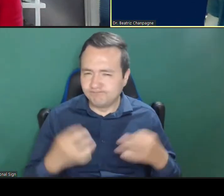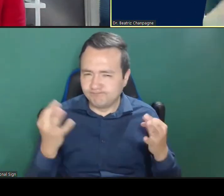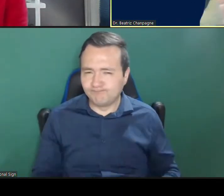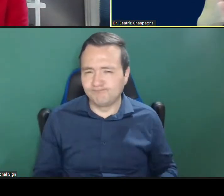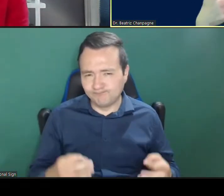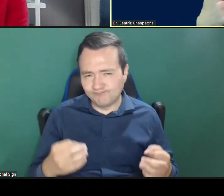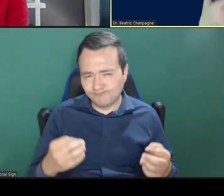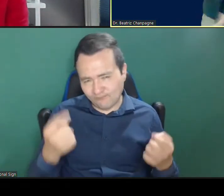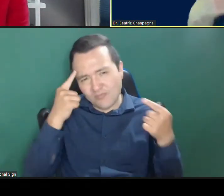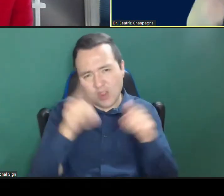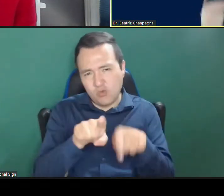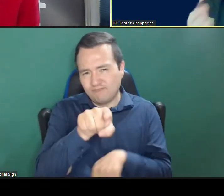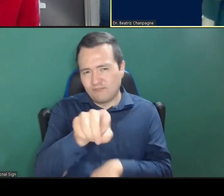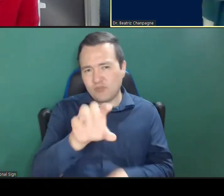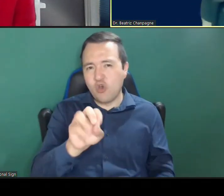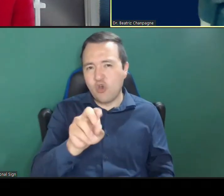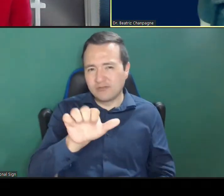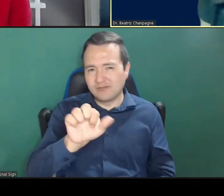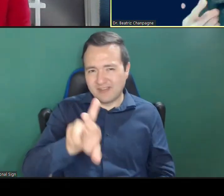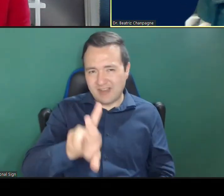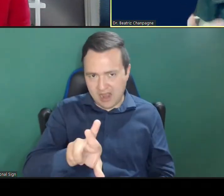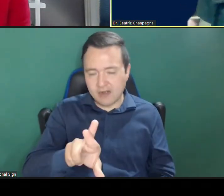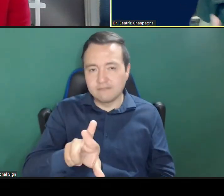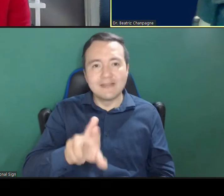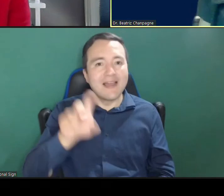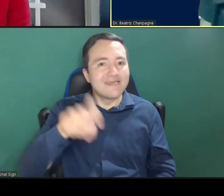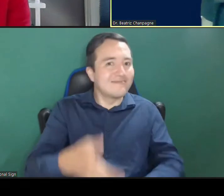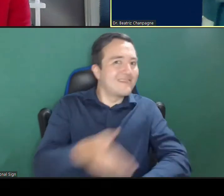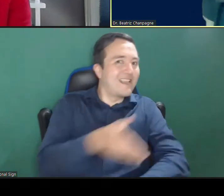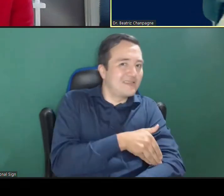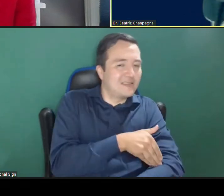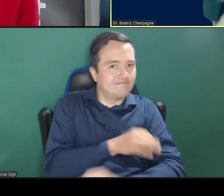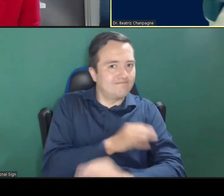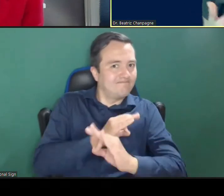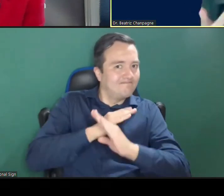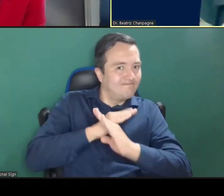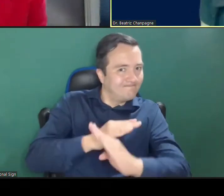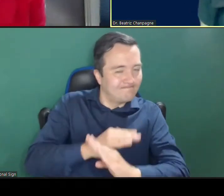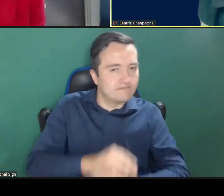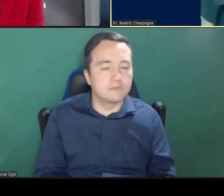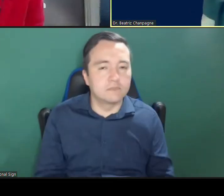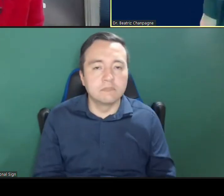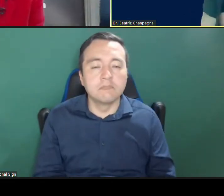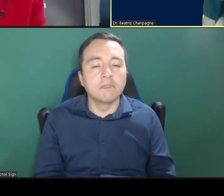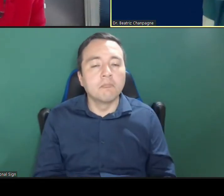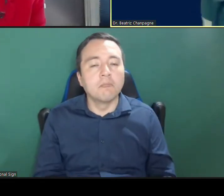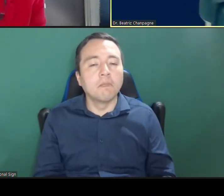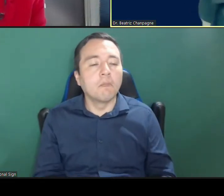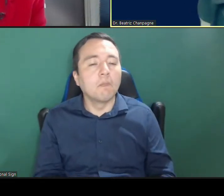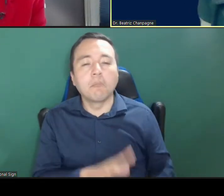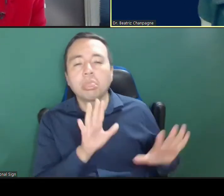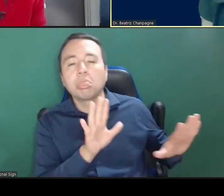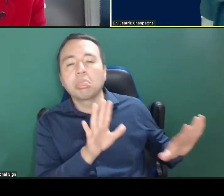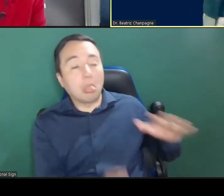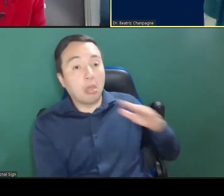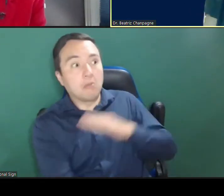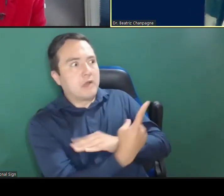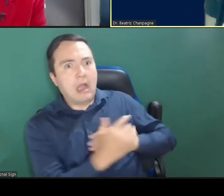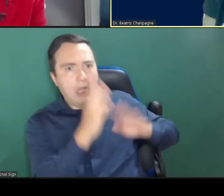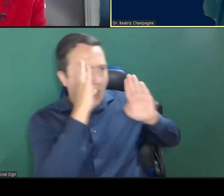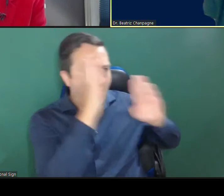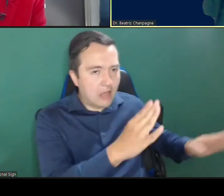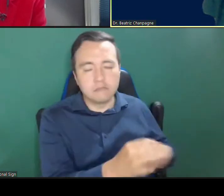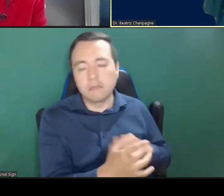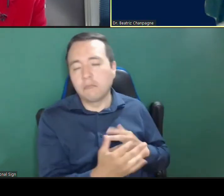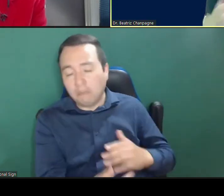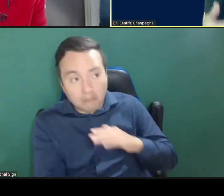fully in agreement with Oscar that we must anticipate. we often are left just to